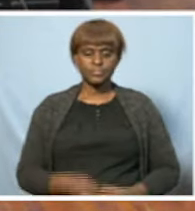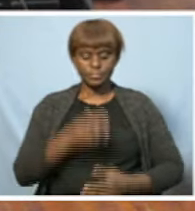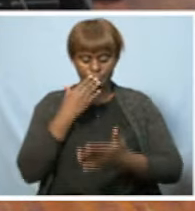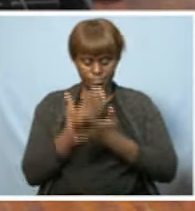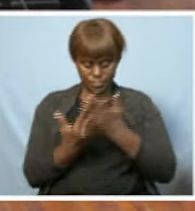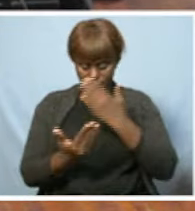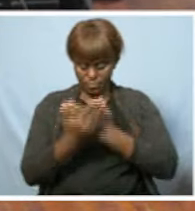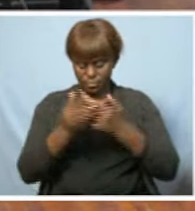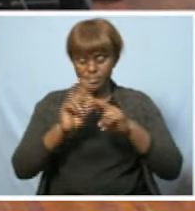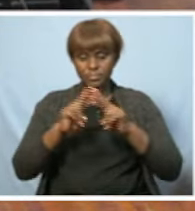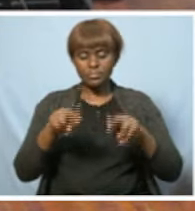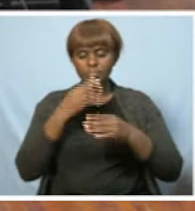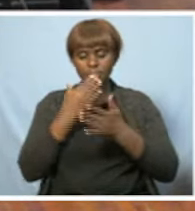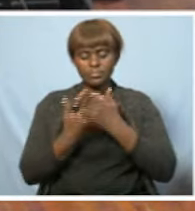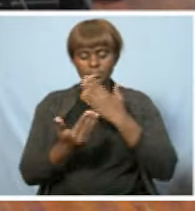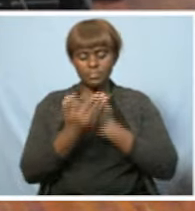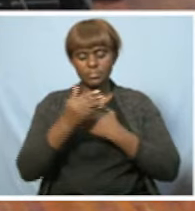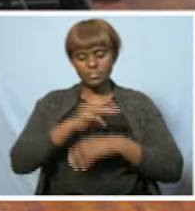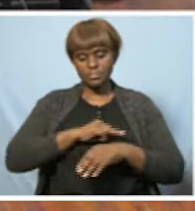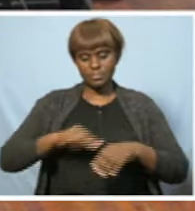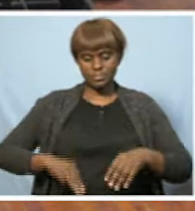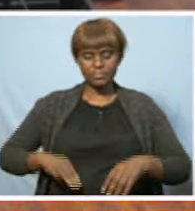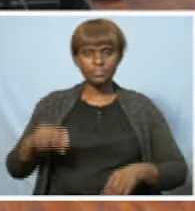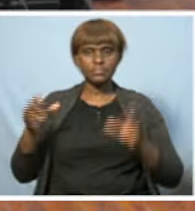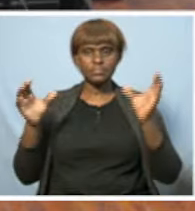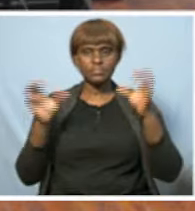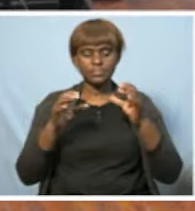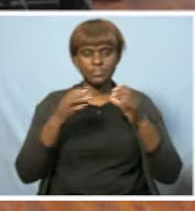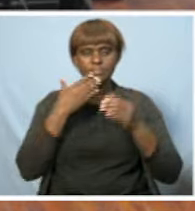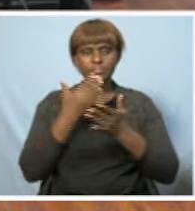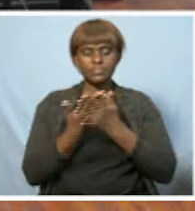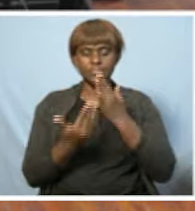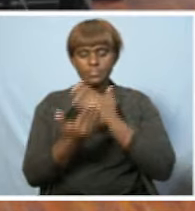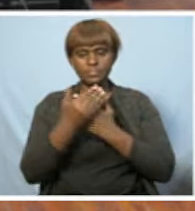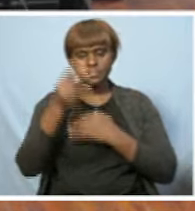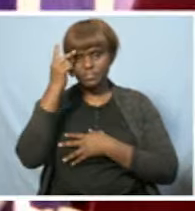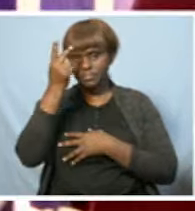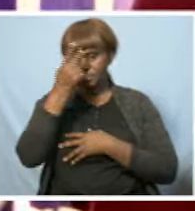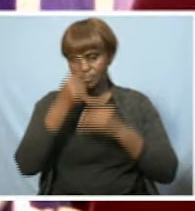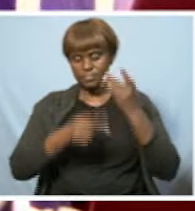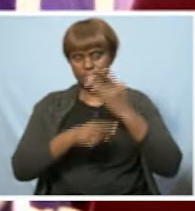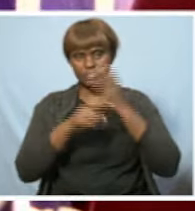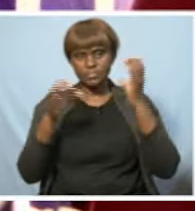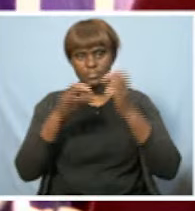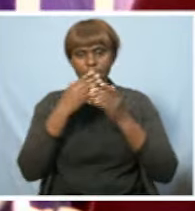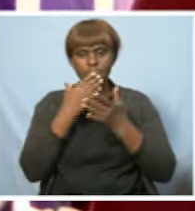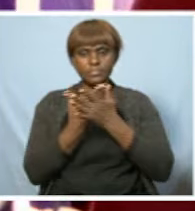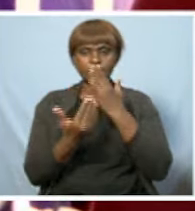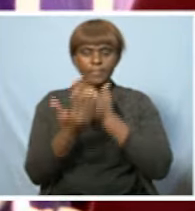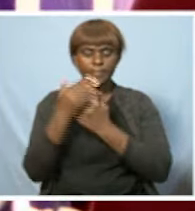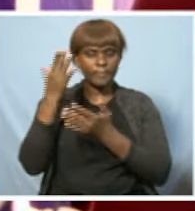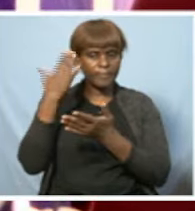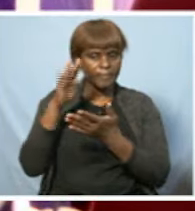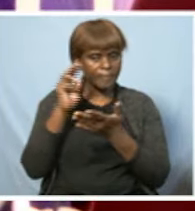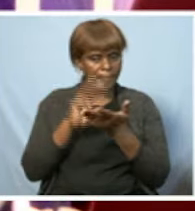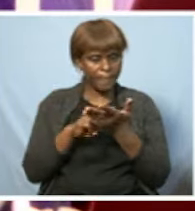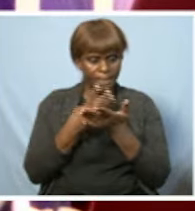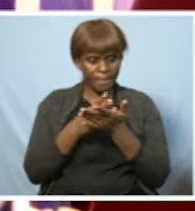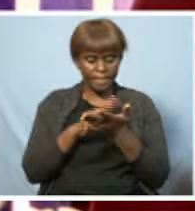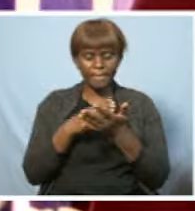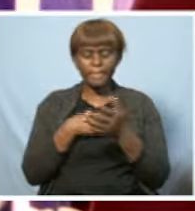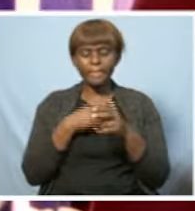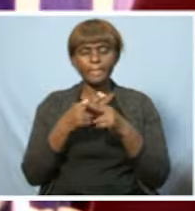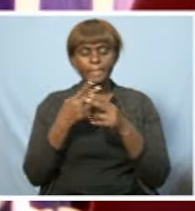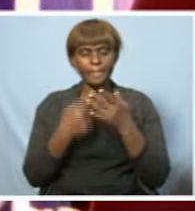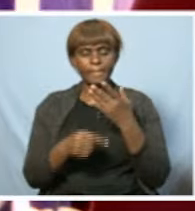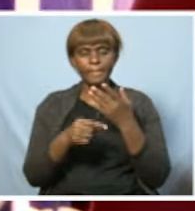morning, Chairperson. Good morning, honorable members of the committee. Good morning, PETAUKE Town Council. Good morning, permanent witnesses. My name is